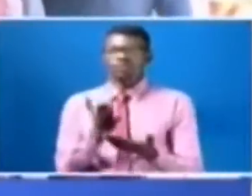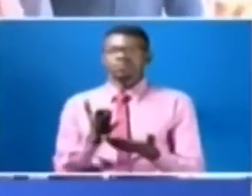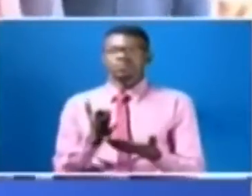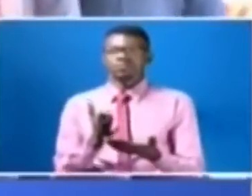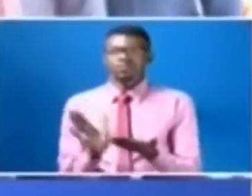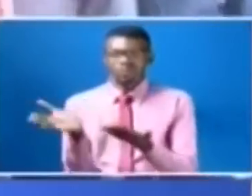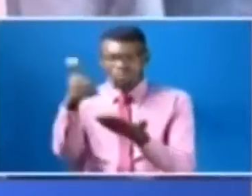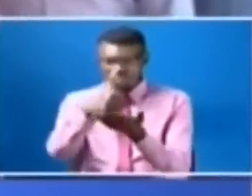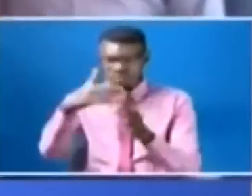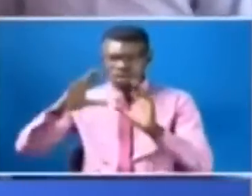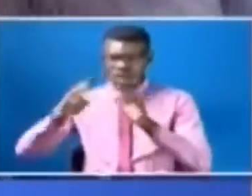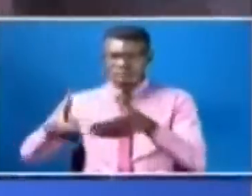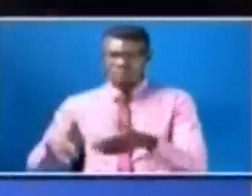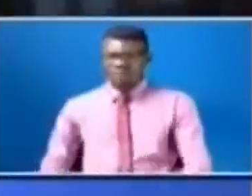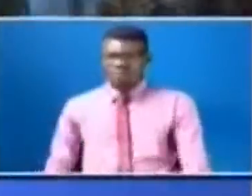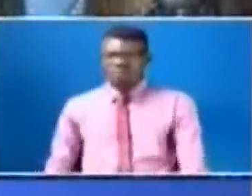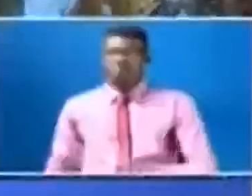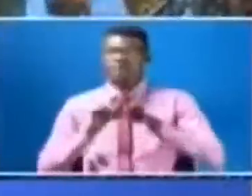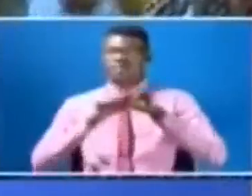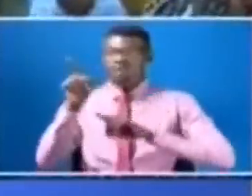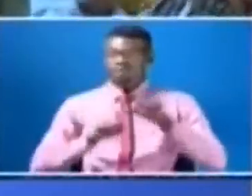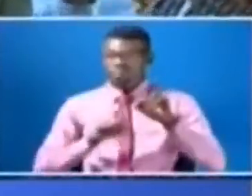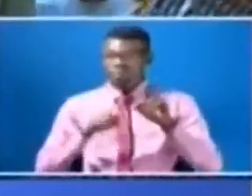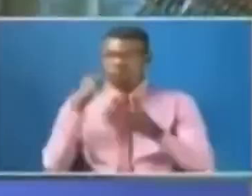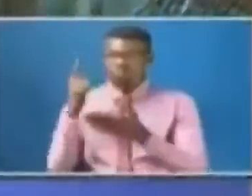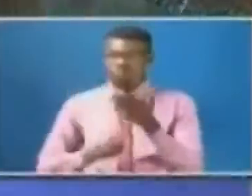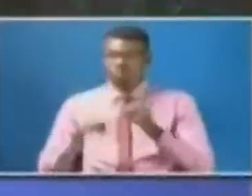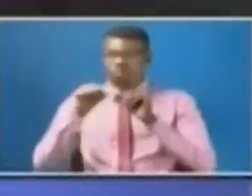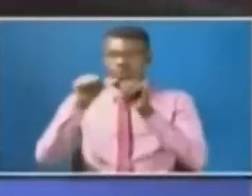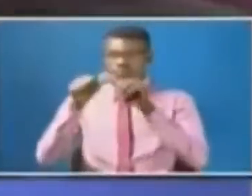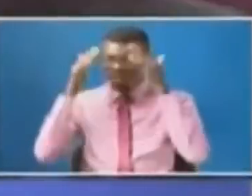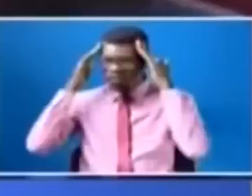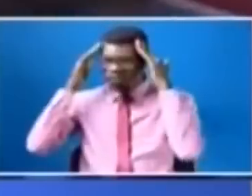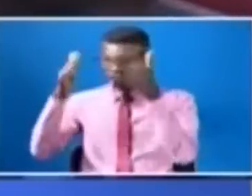plans, giant telco Safaricom says it will continue to focus on Bob's